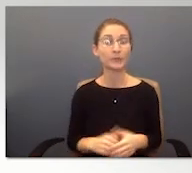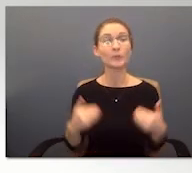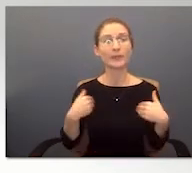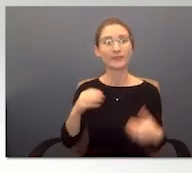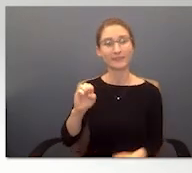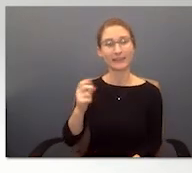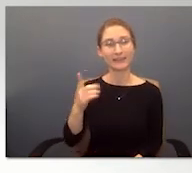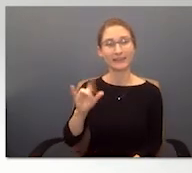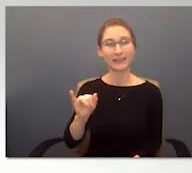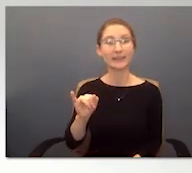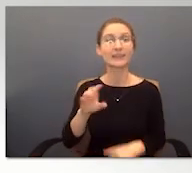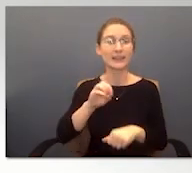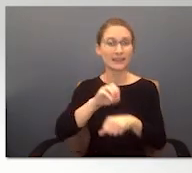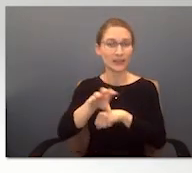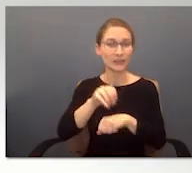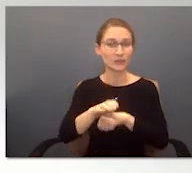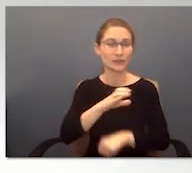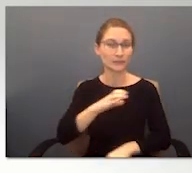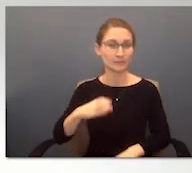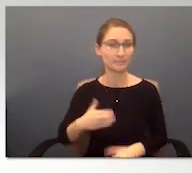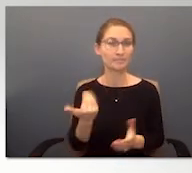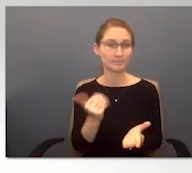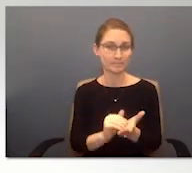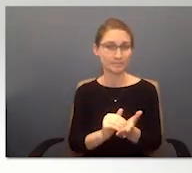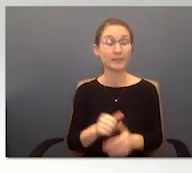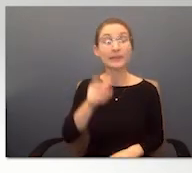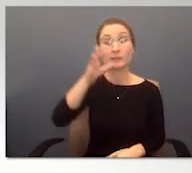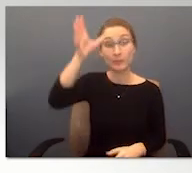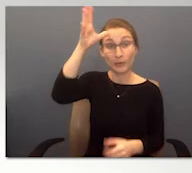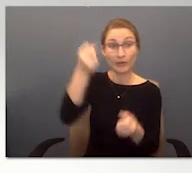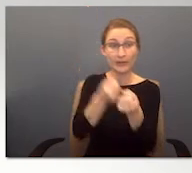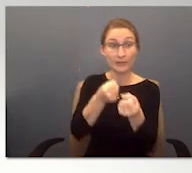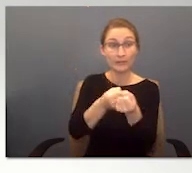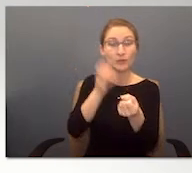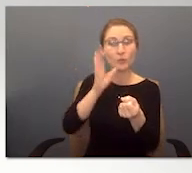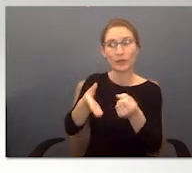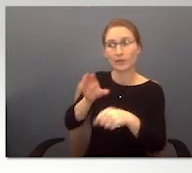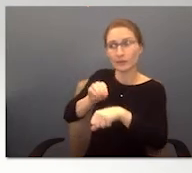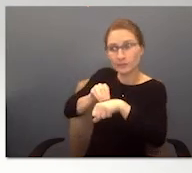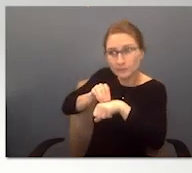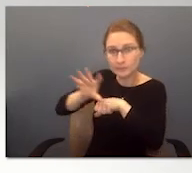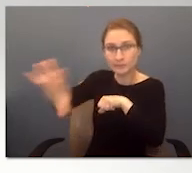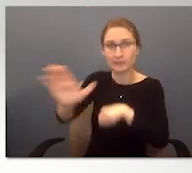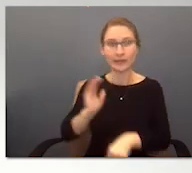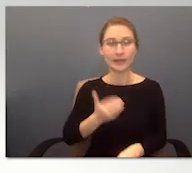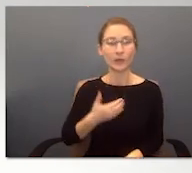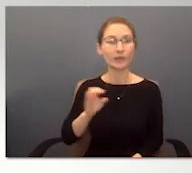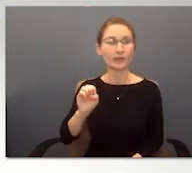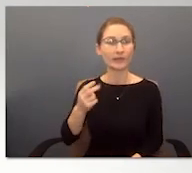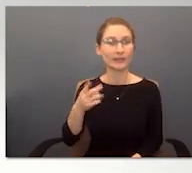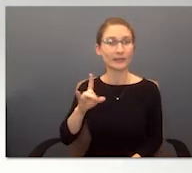specialists, parents, advocates to inform our EDDI program.